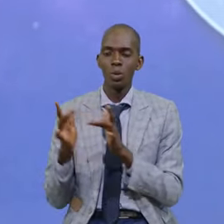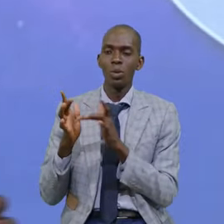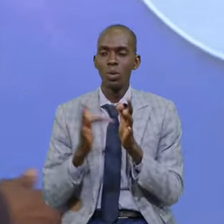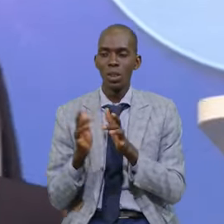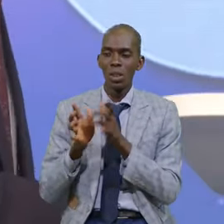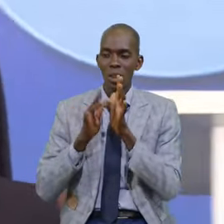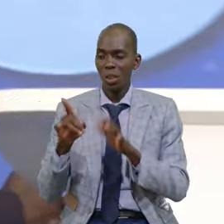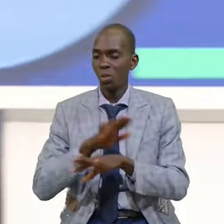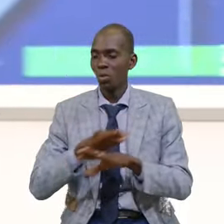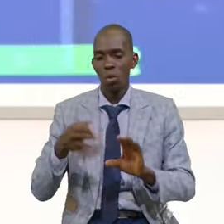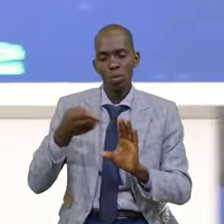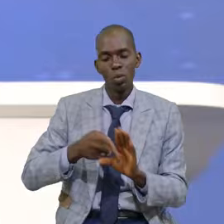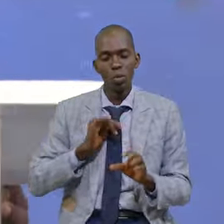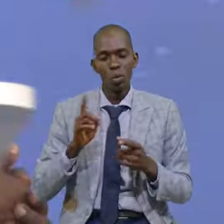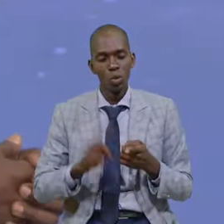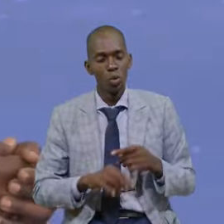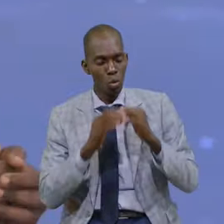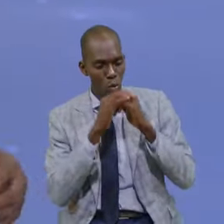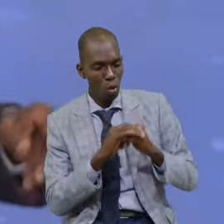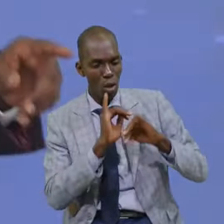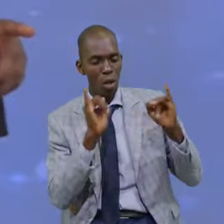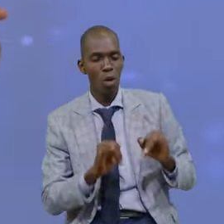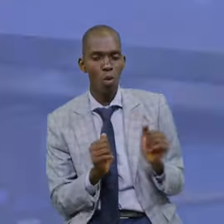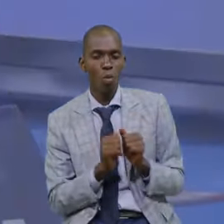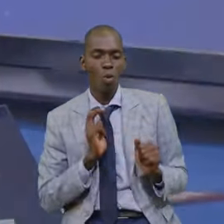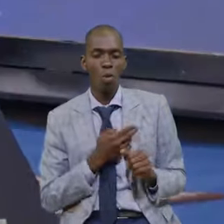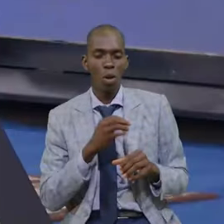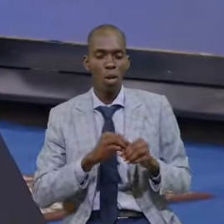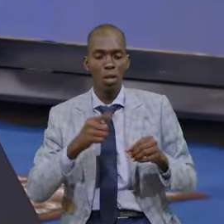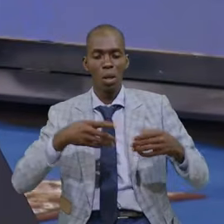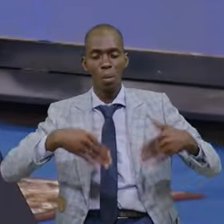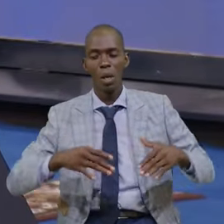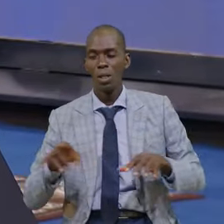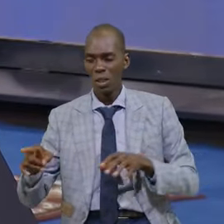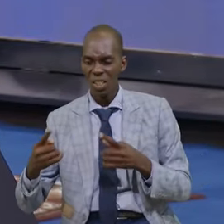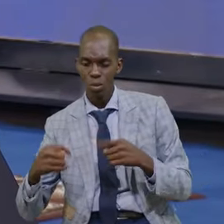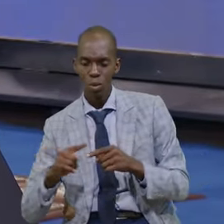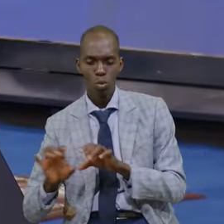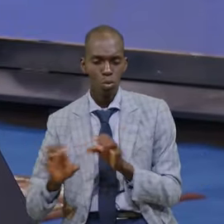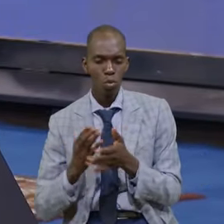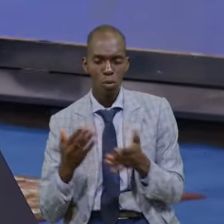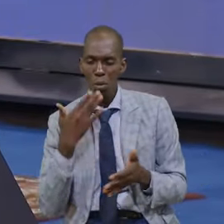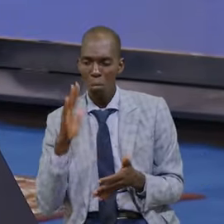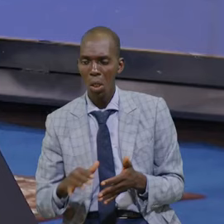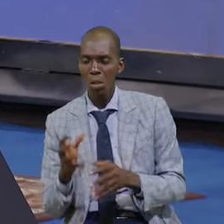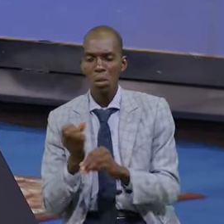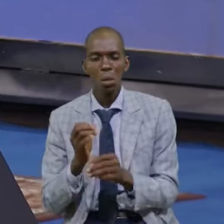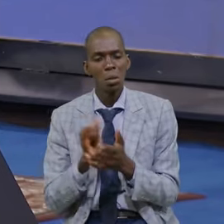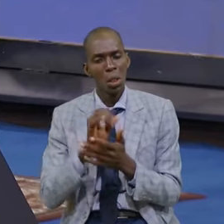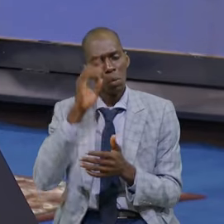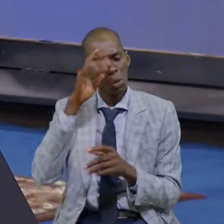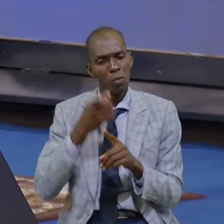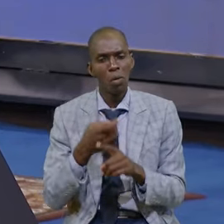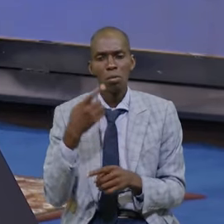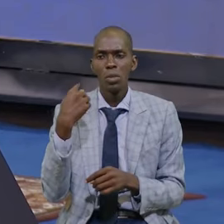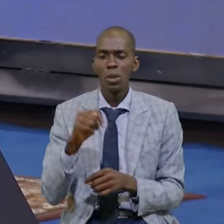our idols with us, and they want to do something. Whatever they do, they get it from the sea, they get it from the bush, they get